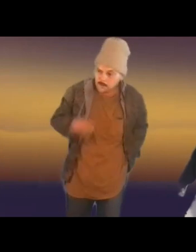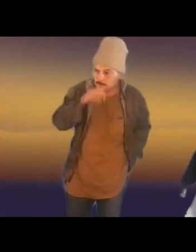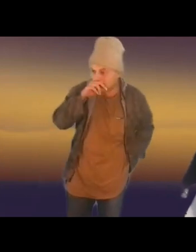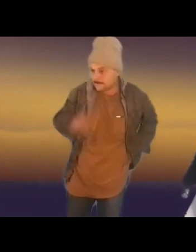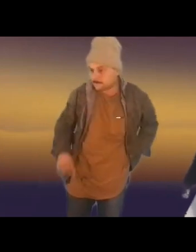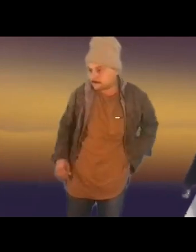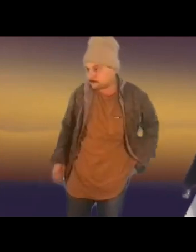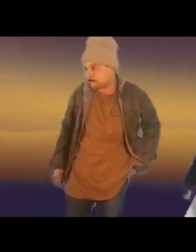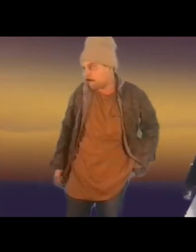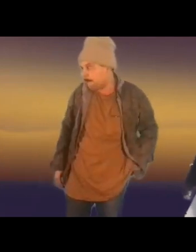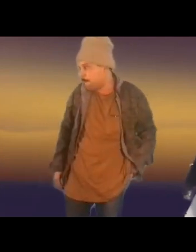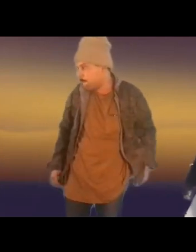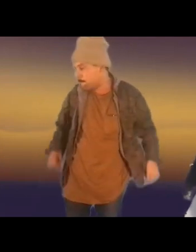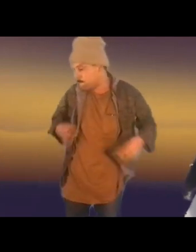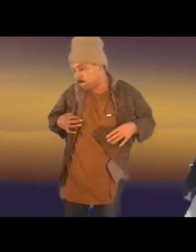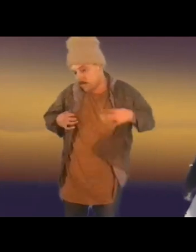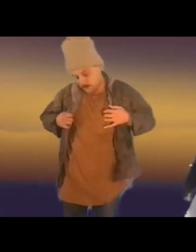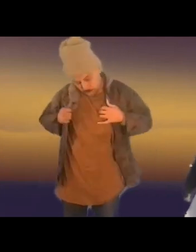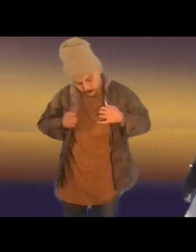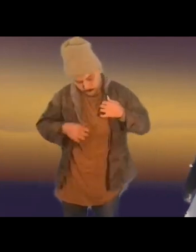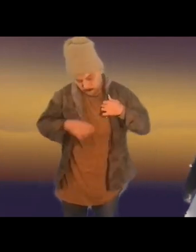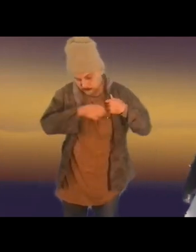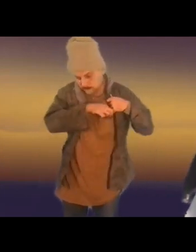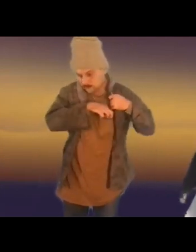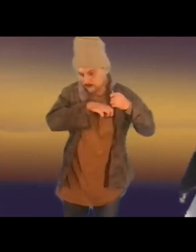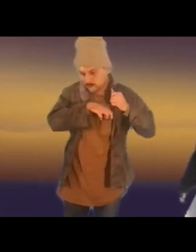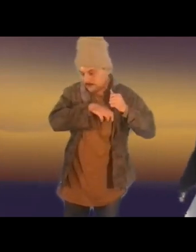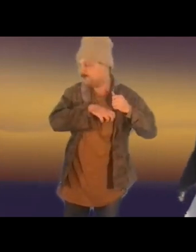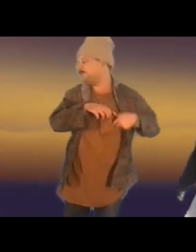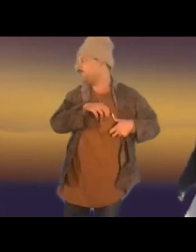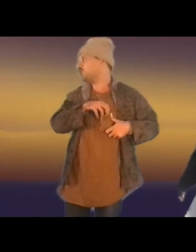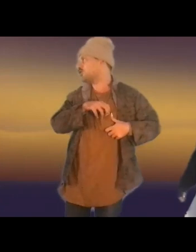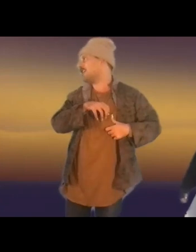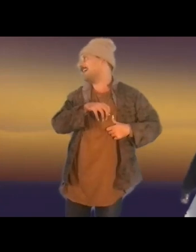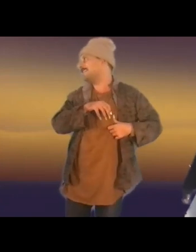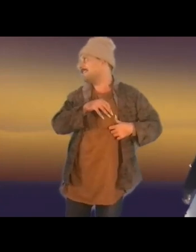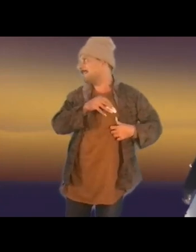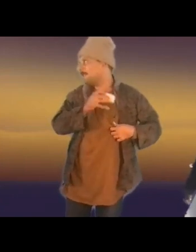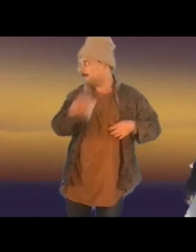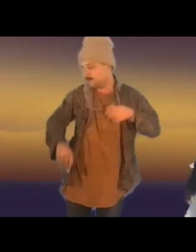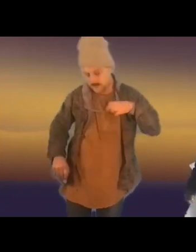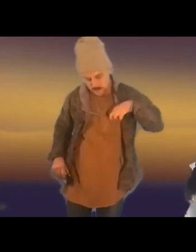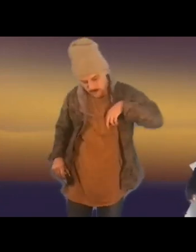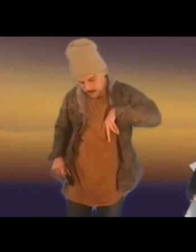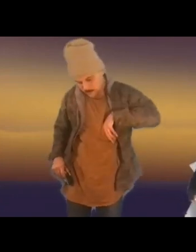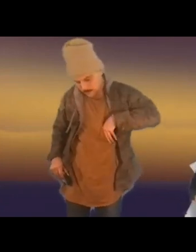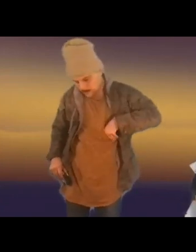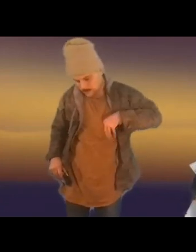thing? I failed my team because I didn't follow orders. Bullshit.